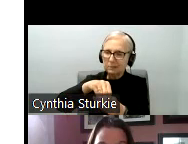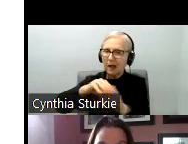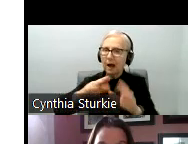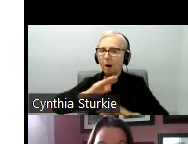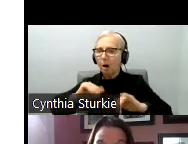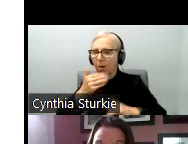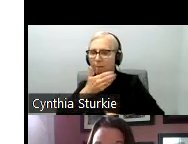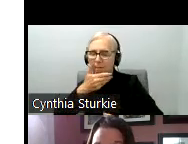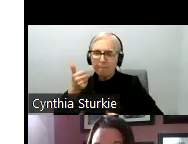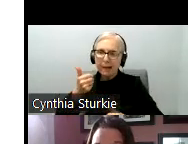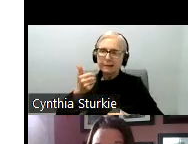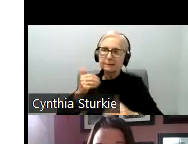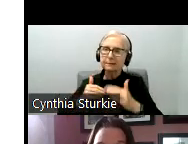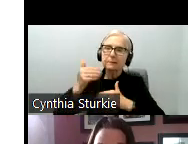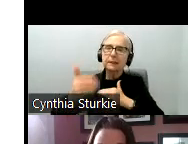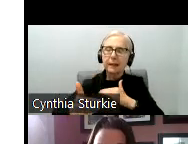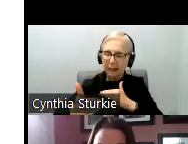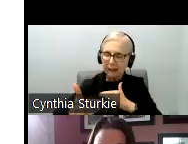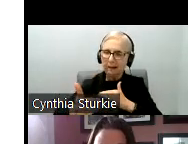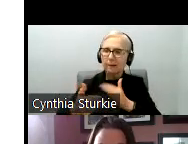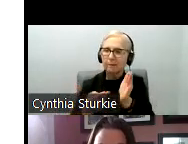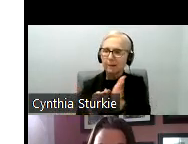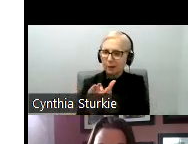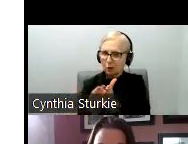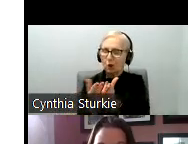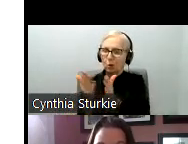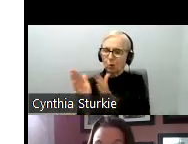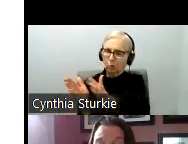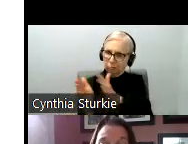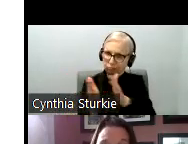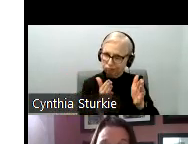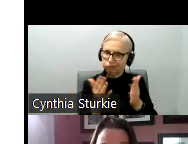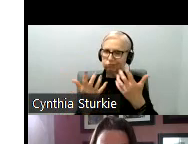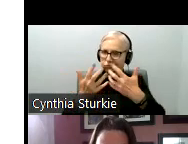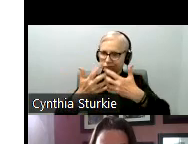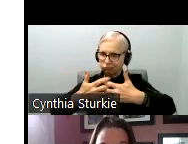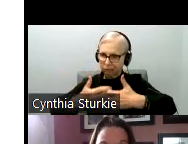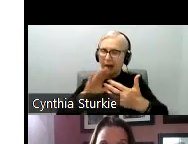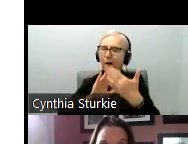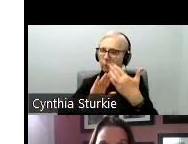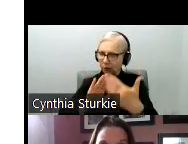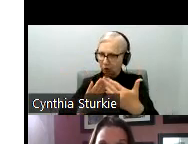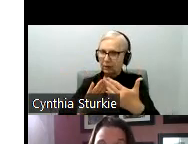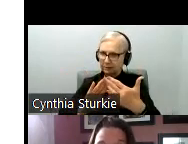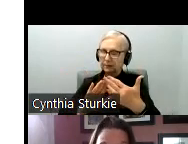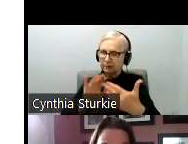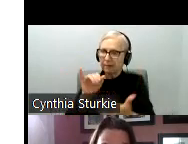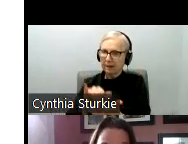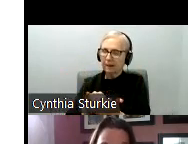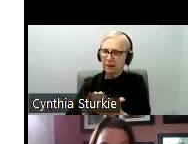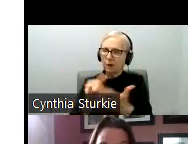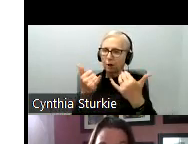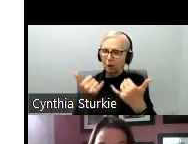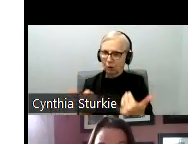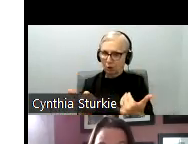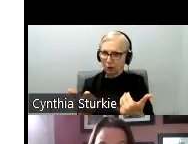best to get ahead of that and make sure we're strategic in how we're going to address that. Current state,